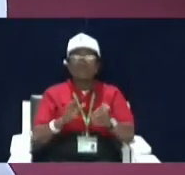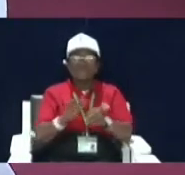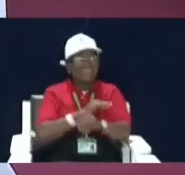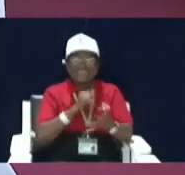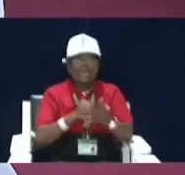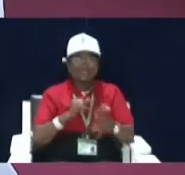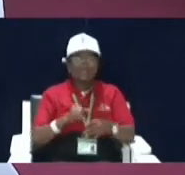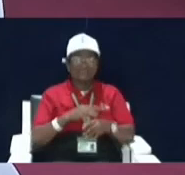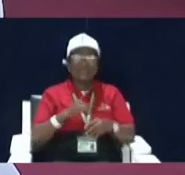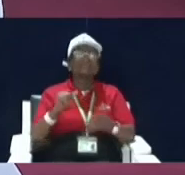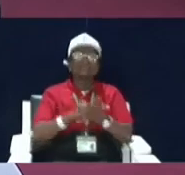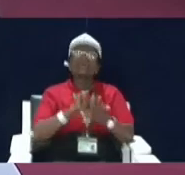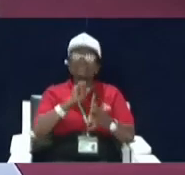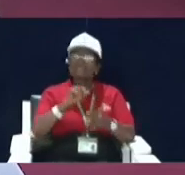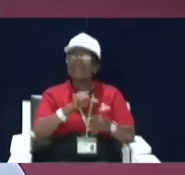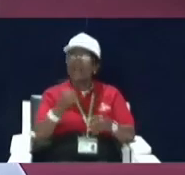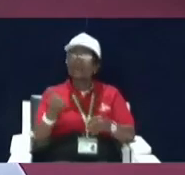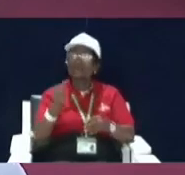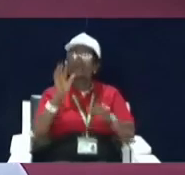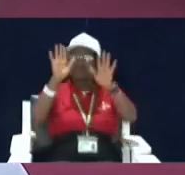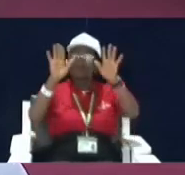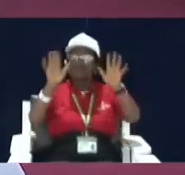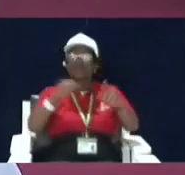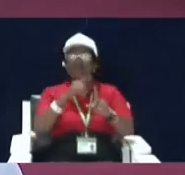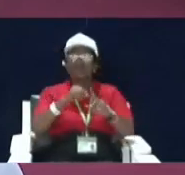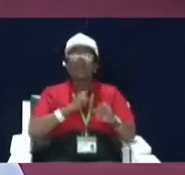When I make a decree,